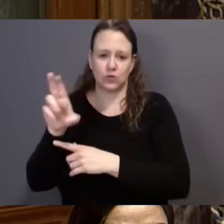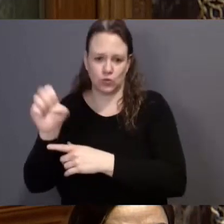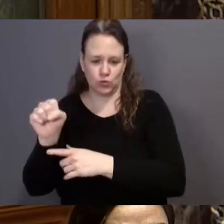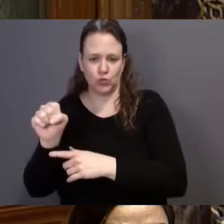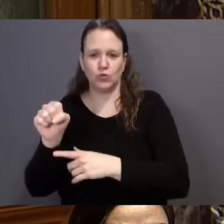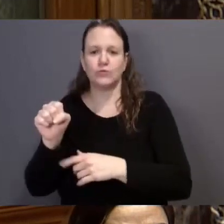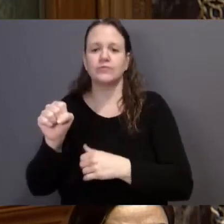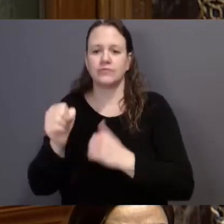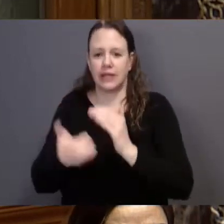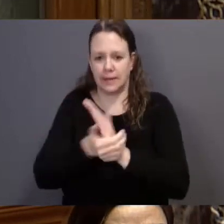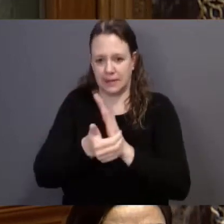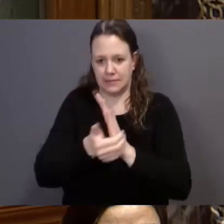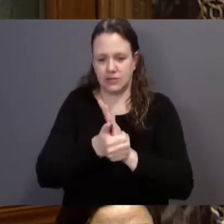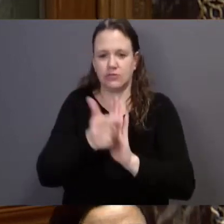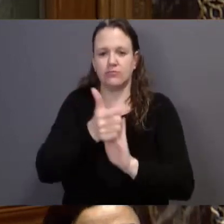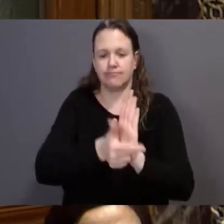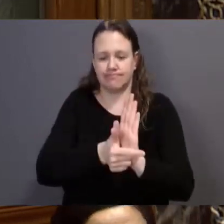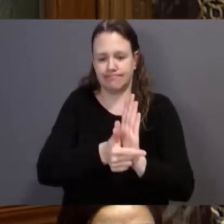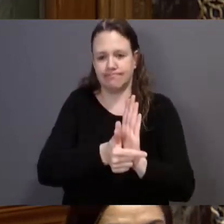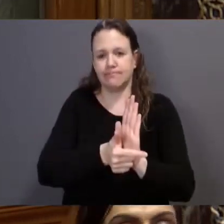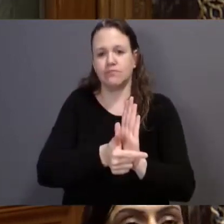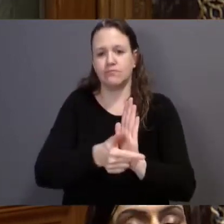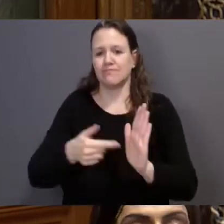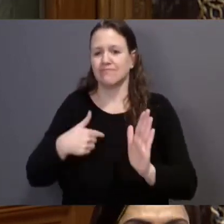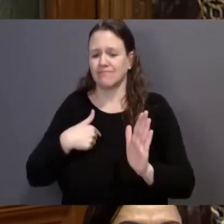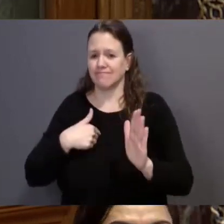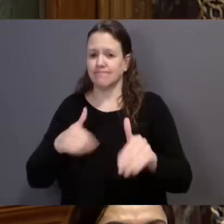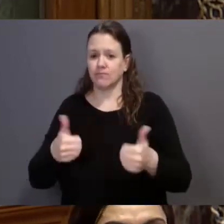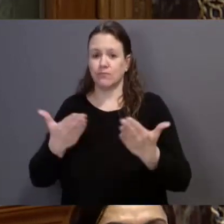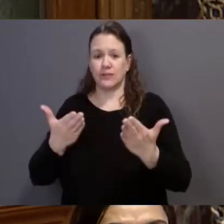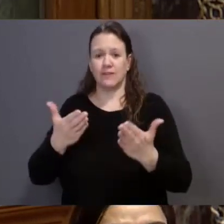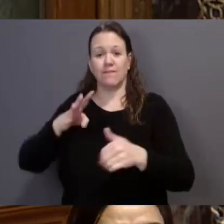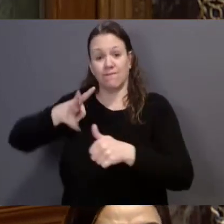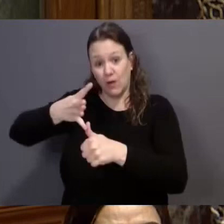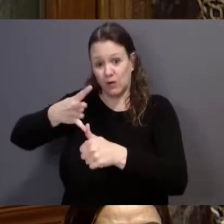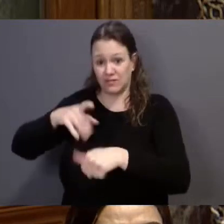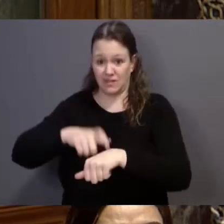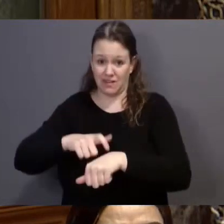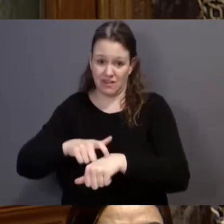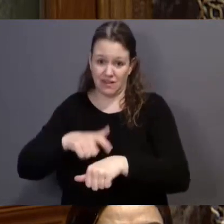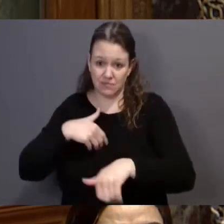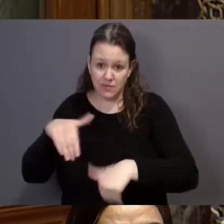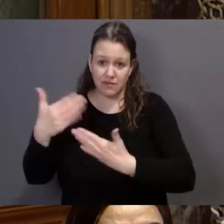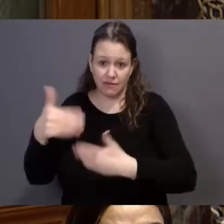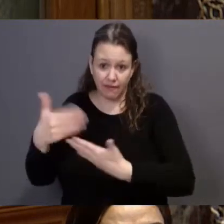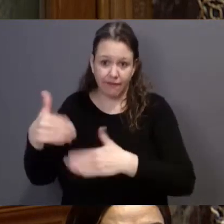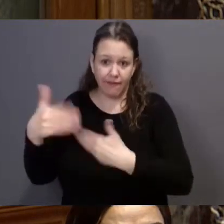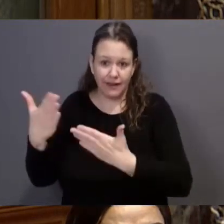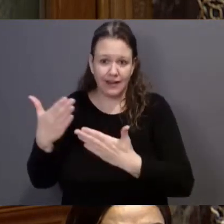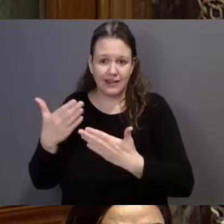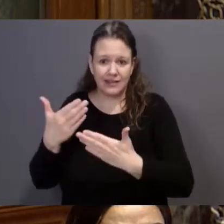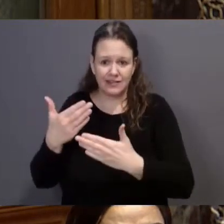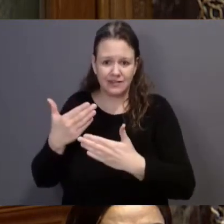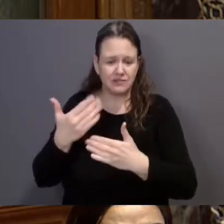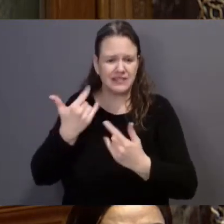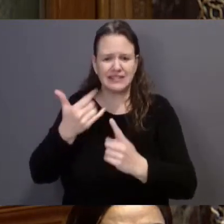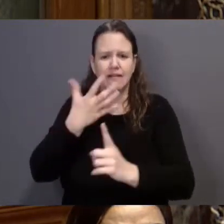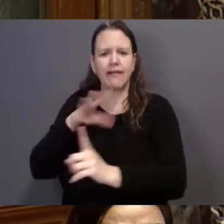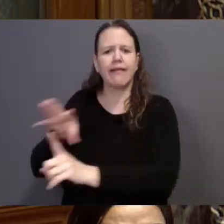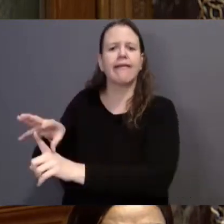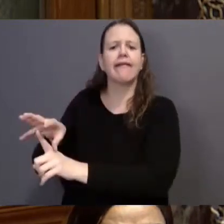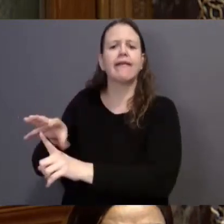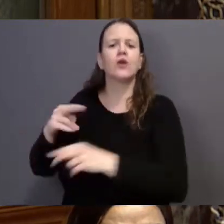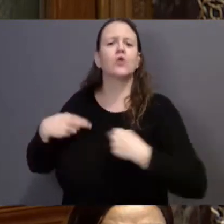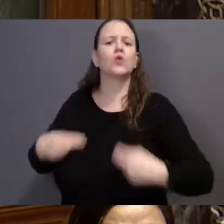to continue to raise attention to the human rights of British Columbians held in corrections facilities. On any given day, like today, there are